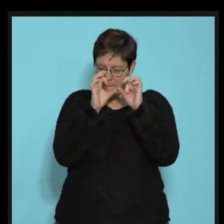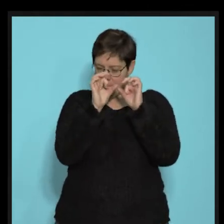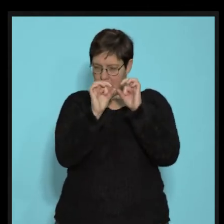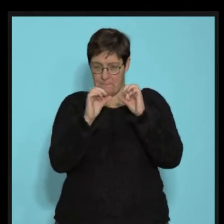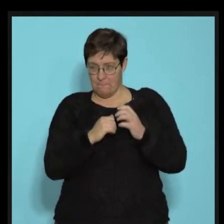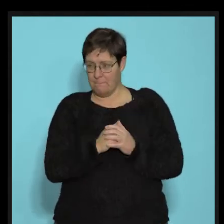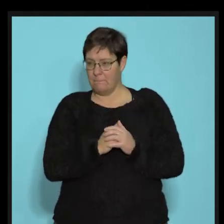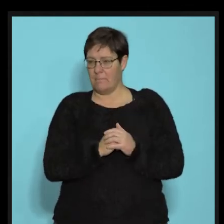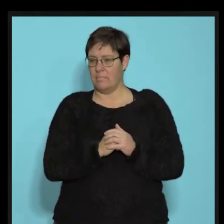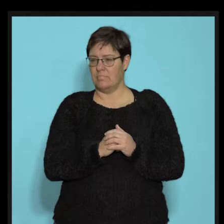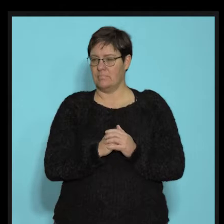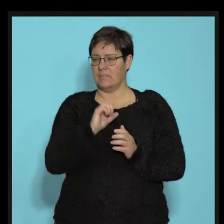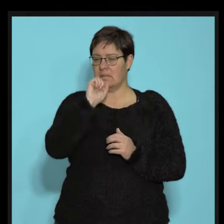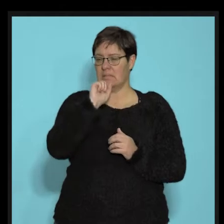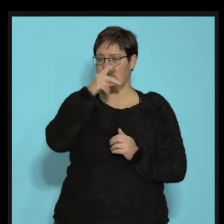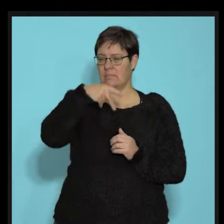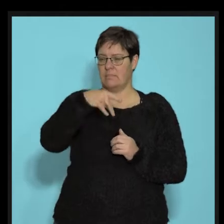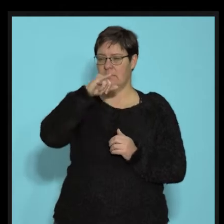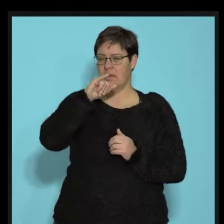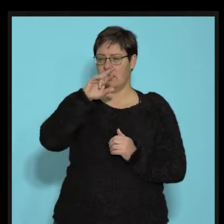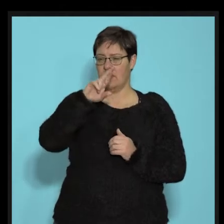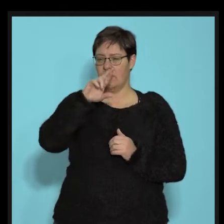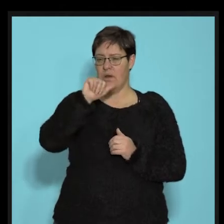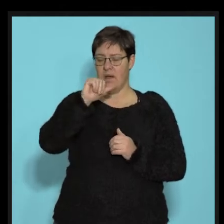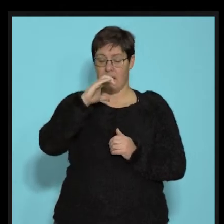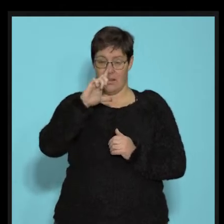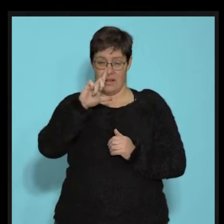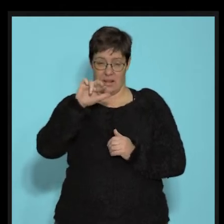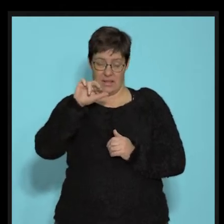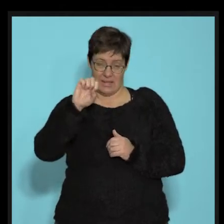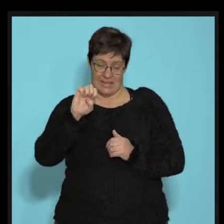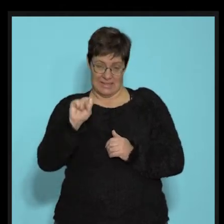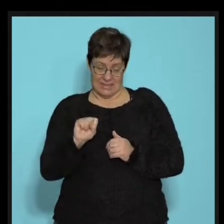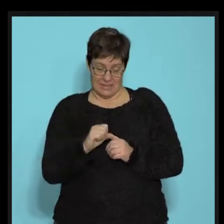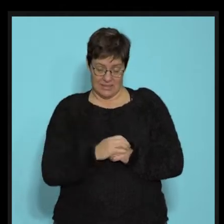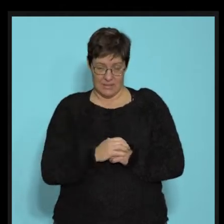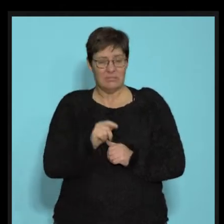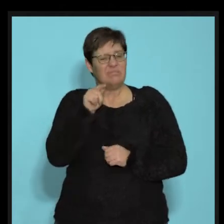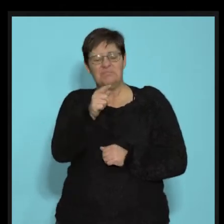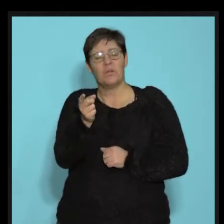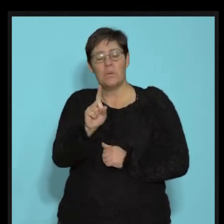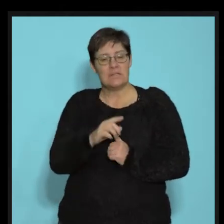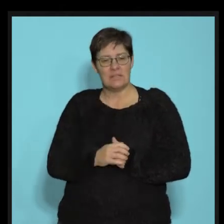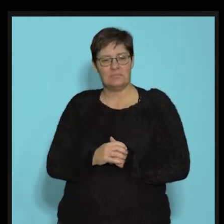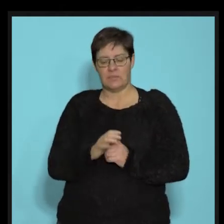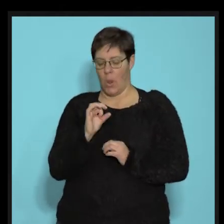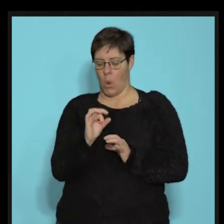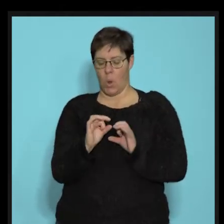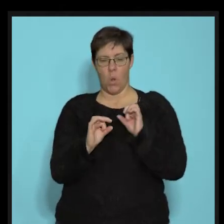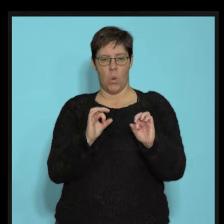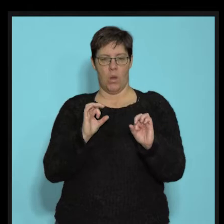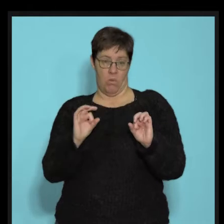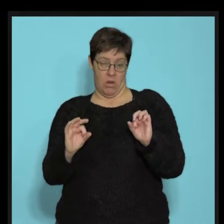go. Here's the spelling of them. They are called spiracles, and very simply what they are holes,